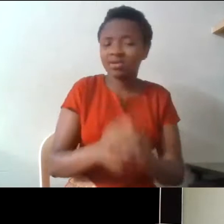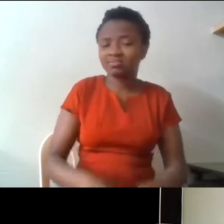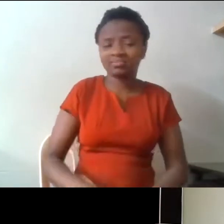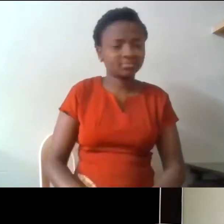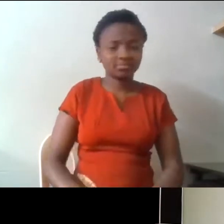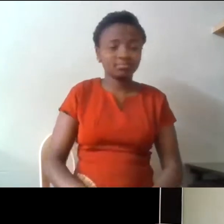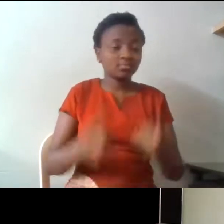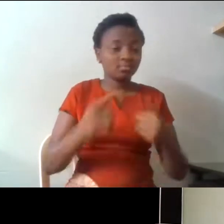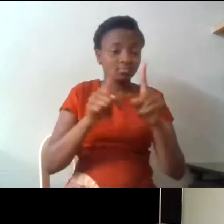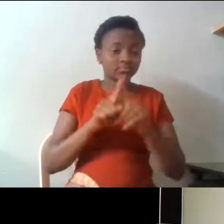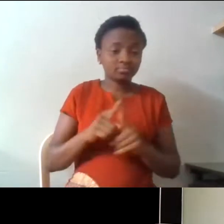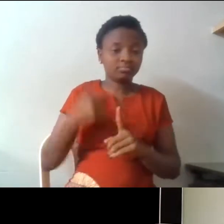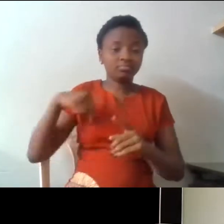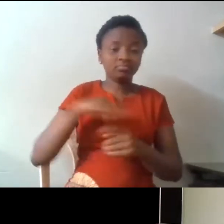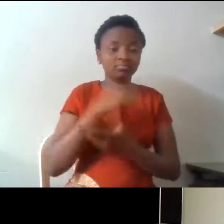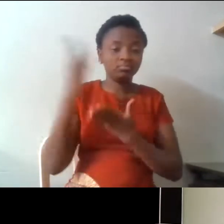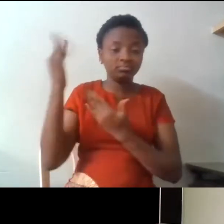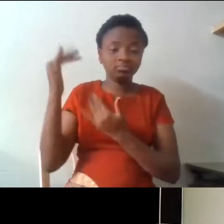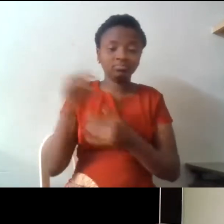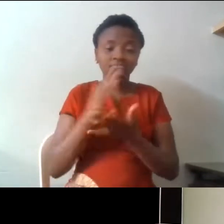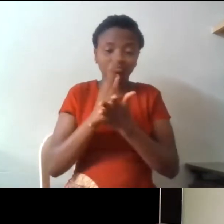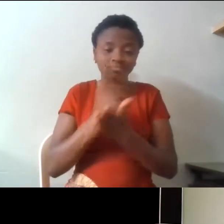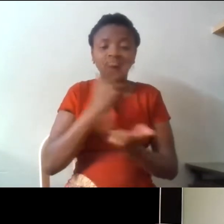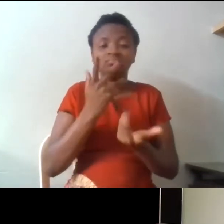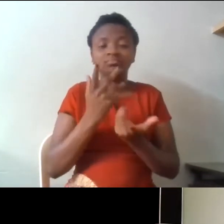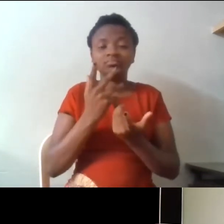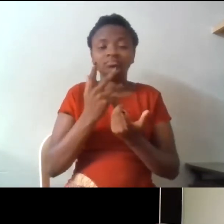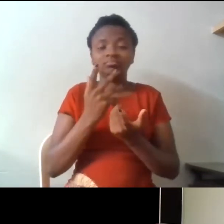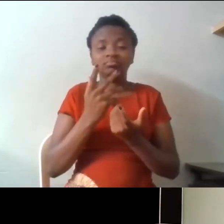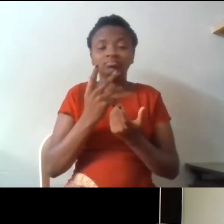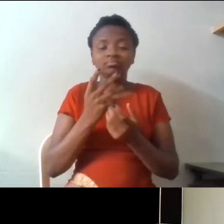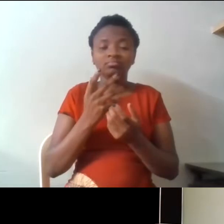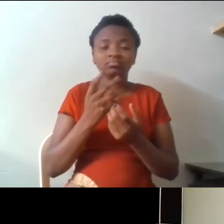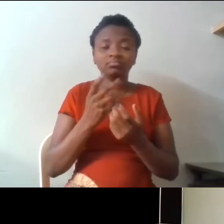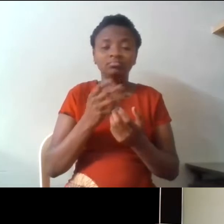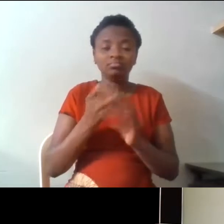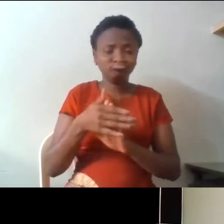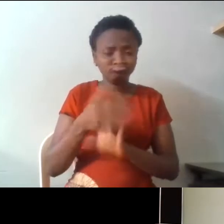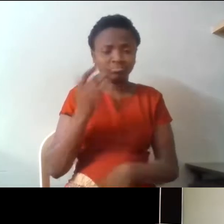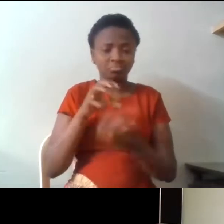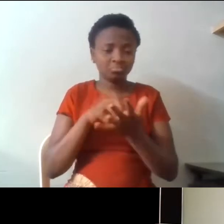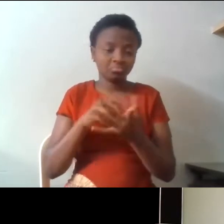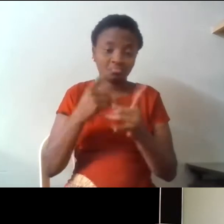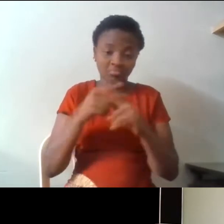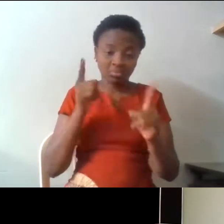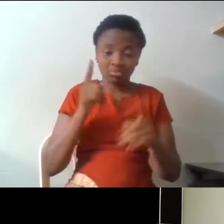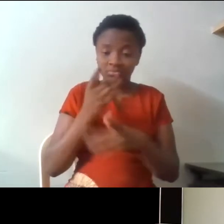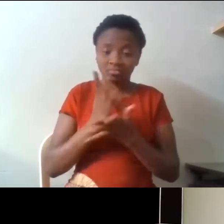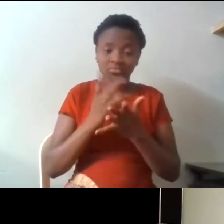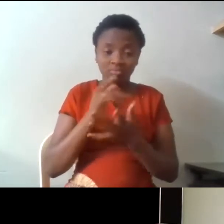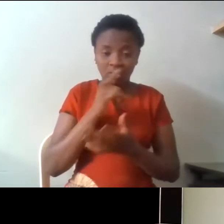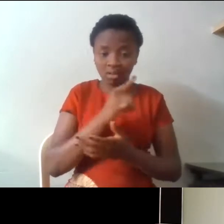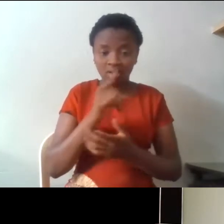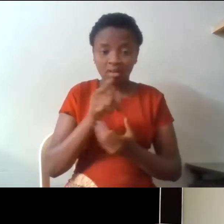occurring from recovery phases back into lockdown and more emergency conditions, depending on the spikes that we will